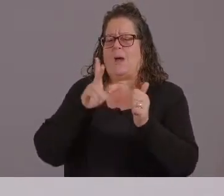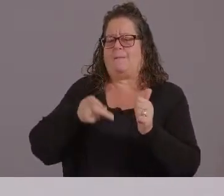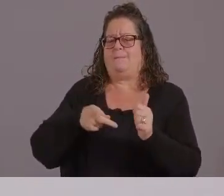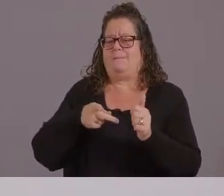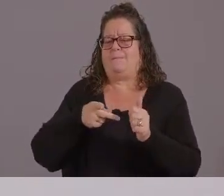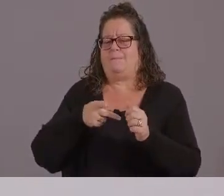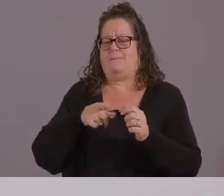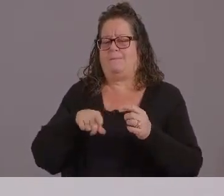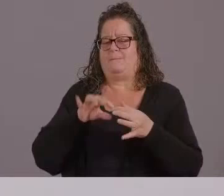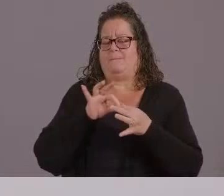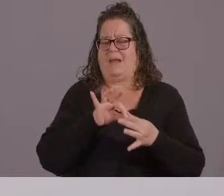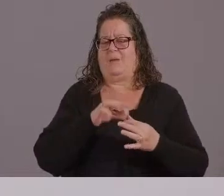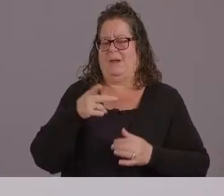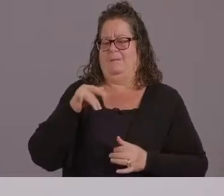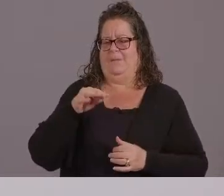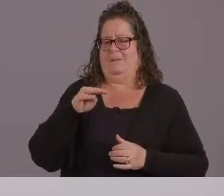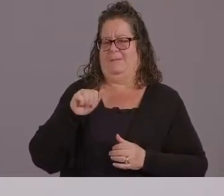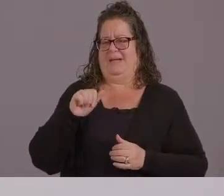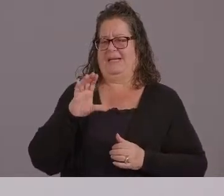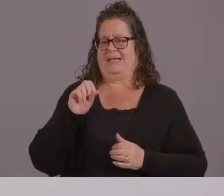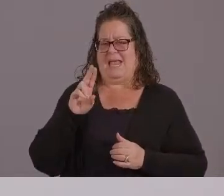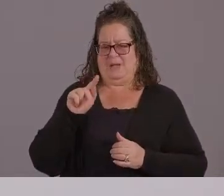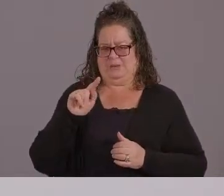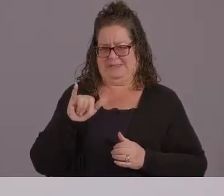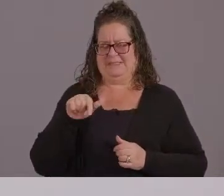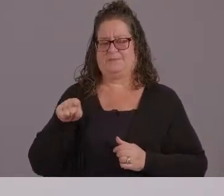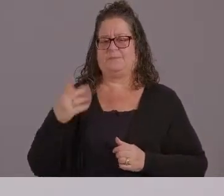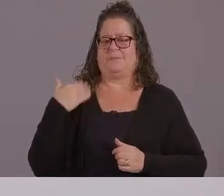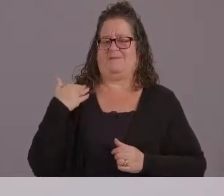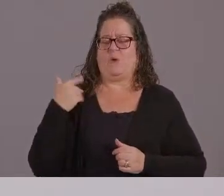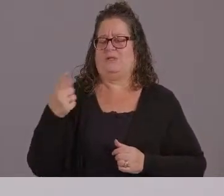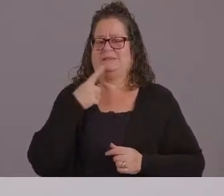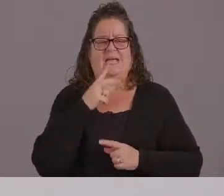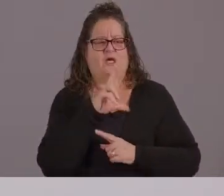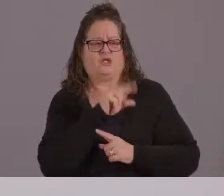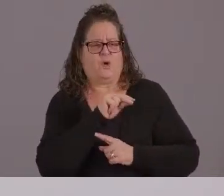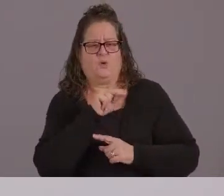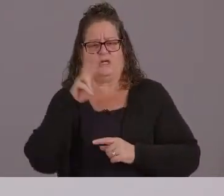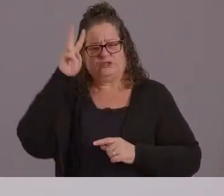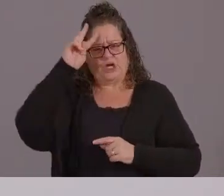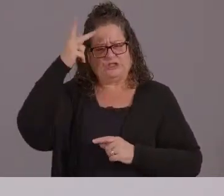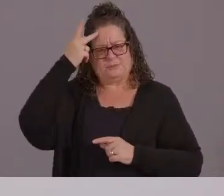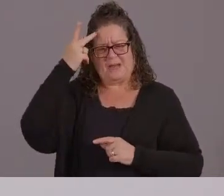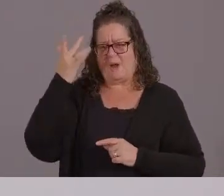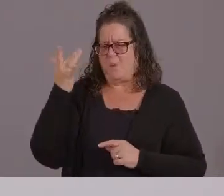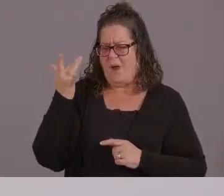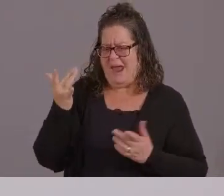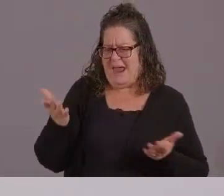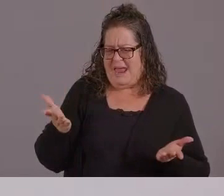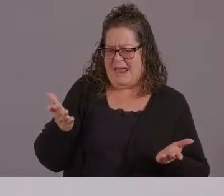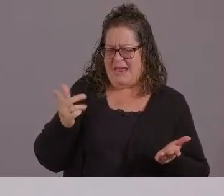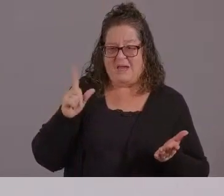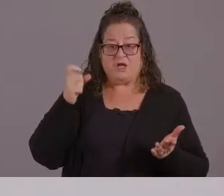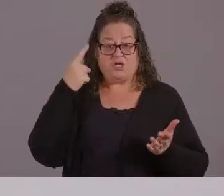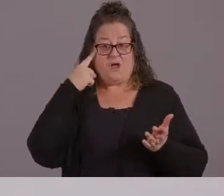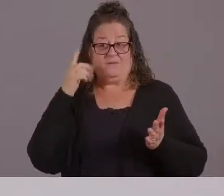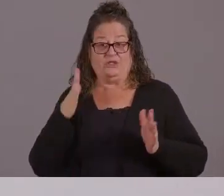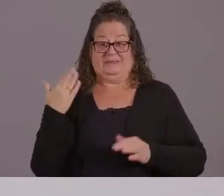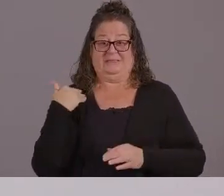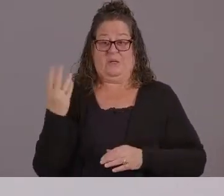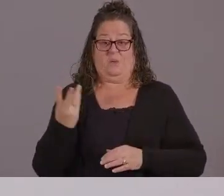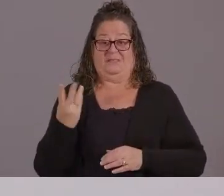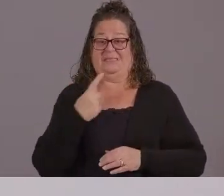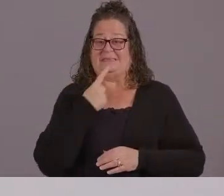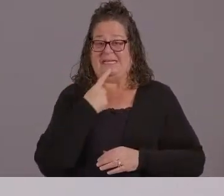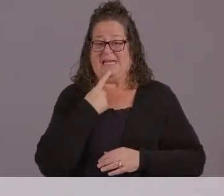ultimately reversed course for you guys here? I mean, the governor had said he would reconsider on Wednesday, but what ultimately was